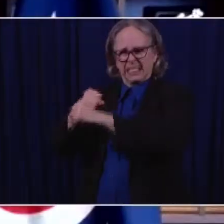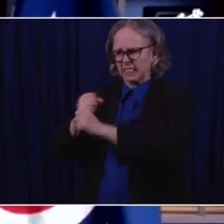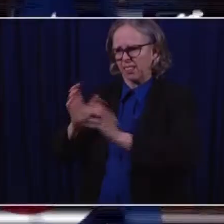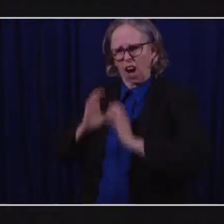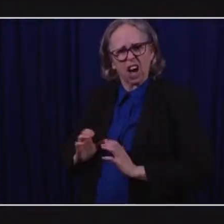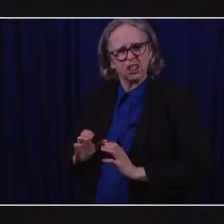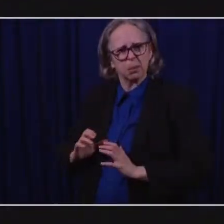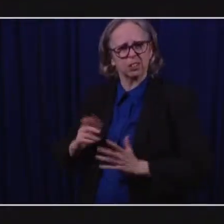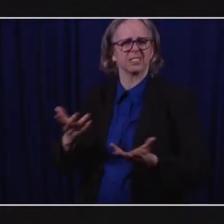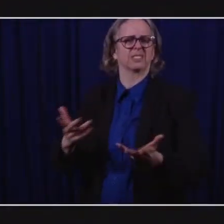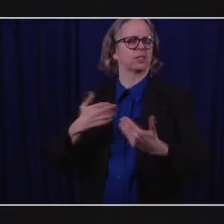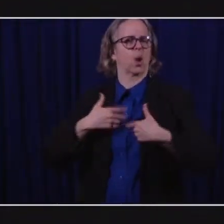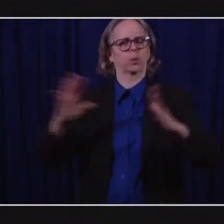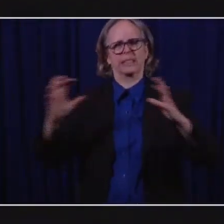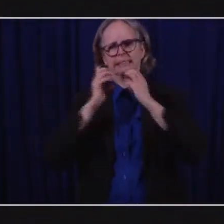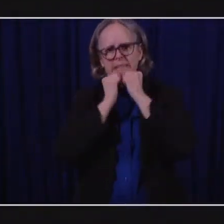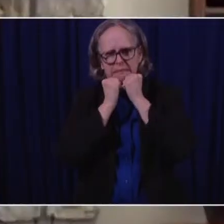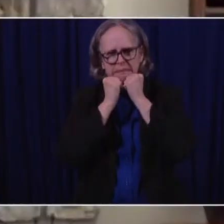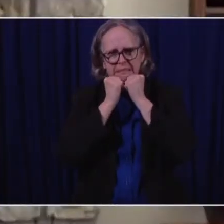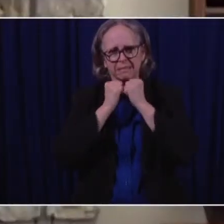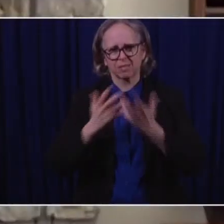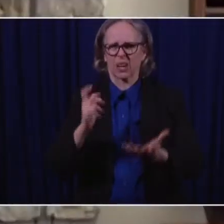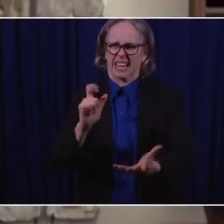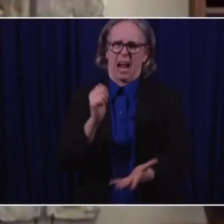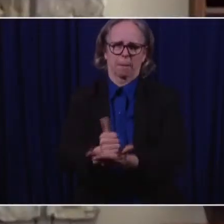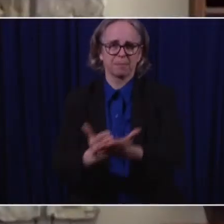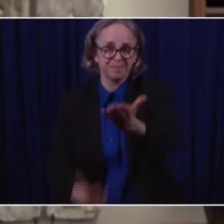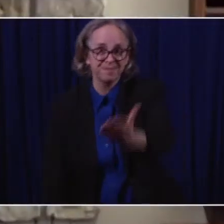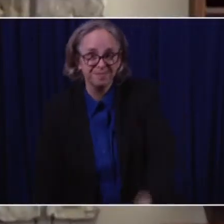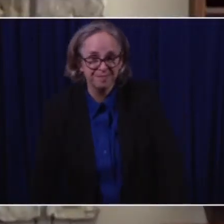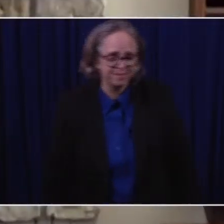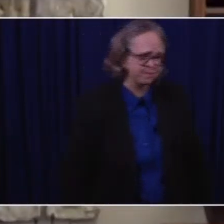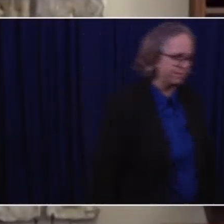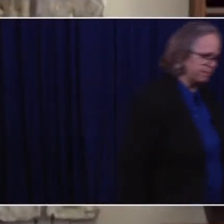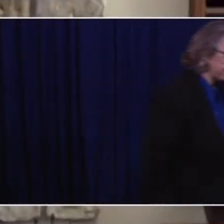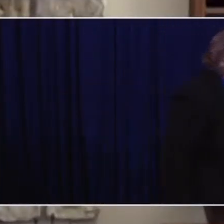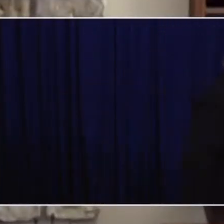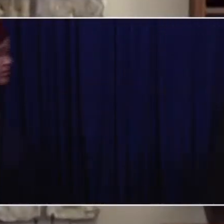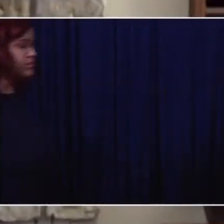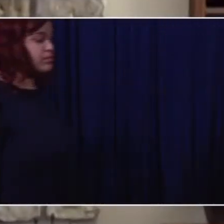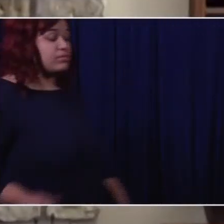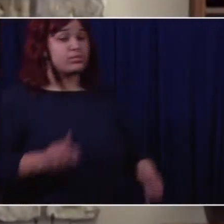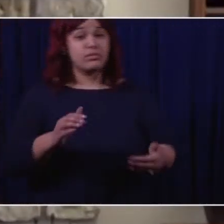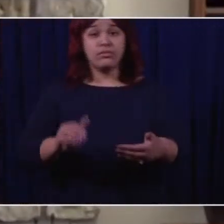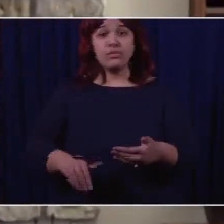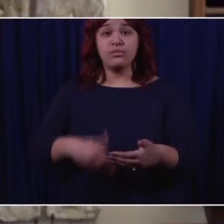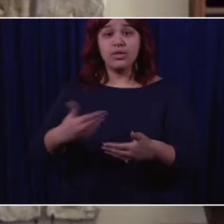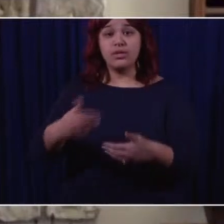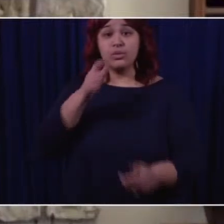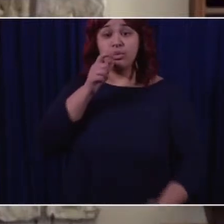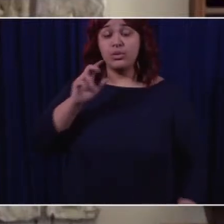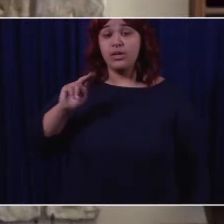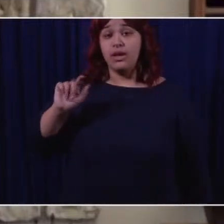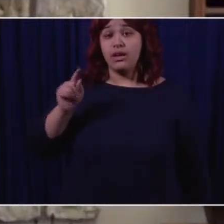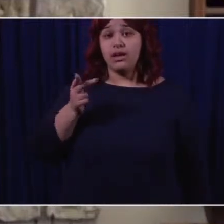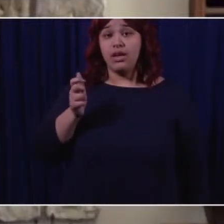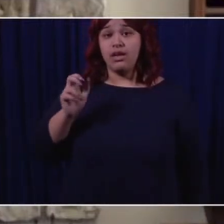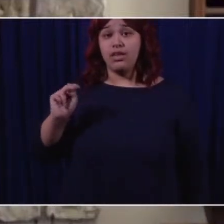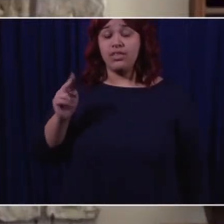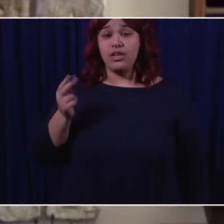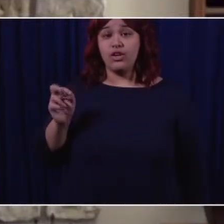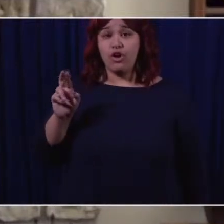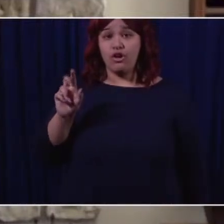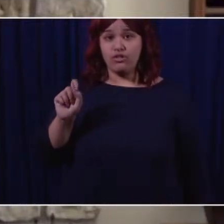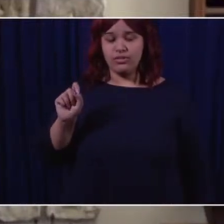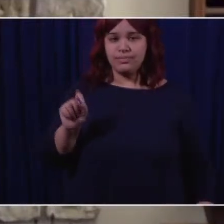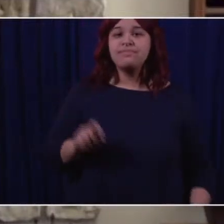Next question is from Nathan Hart at WCPO in Cincinnati. Hi, Governor. Before the curfew started,